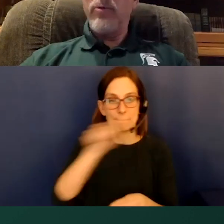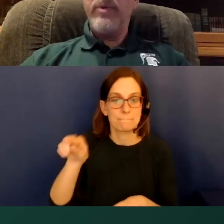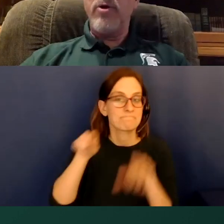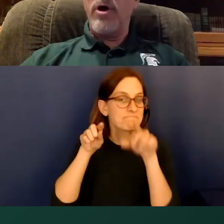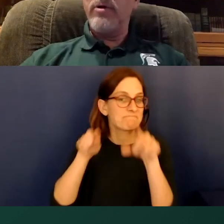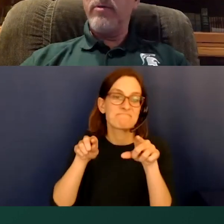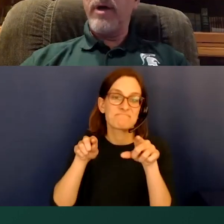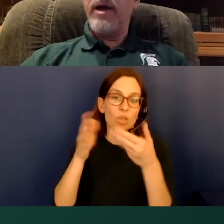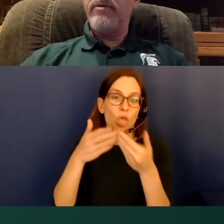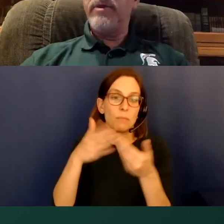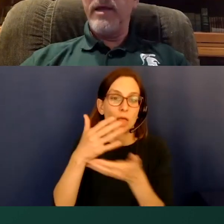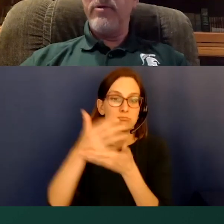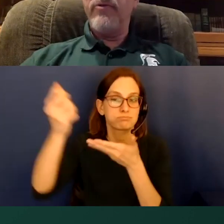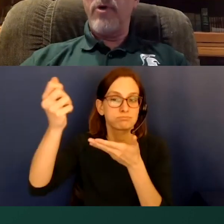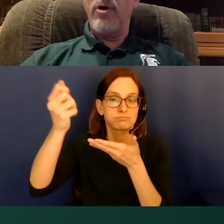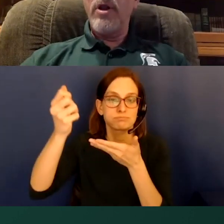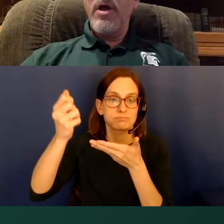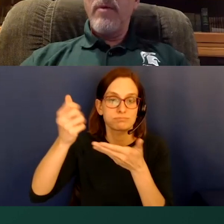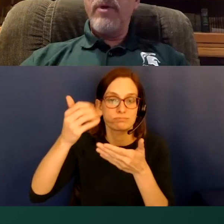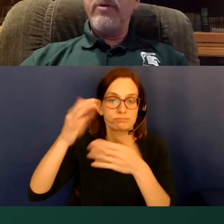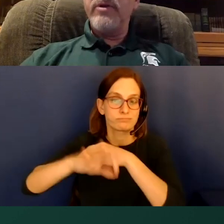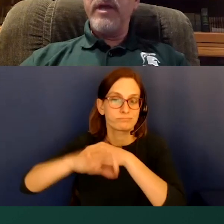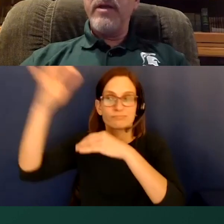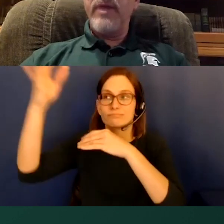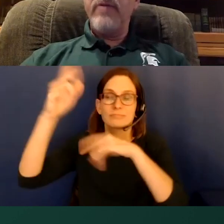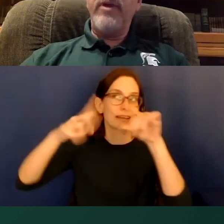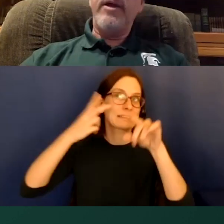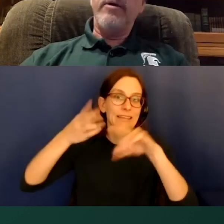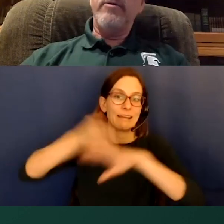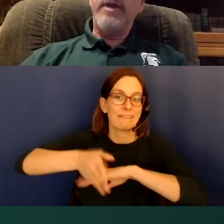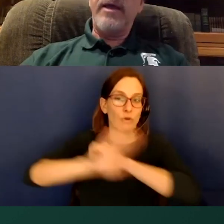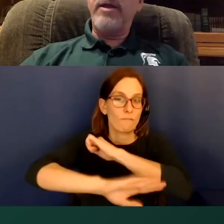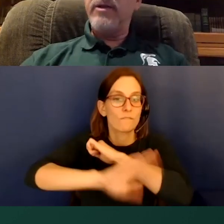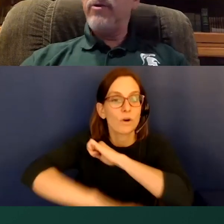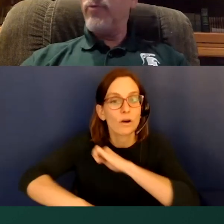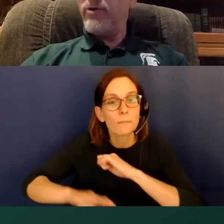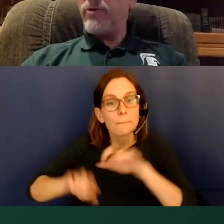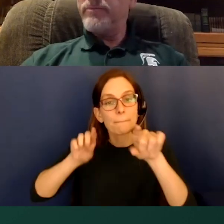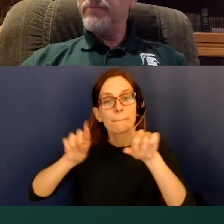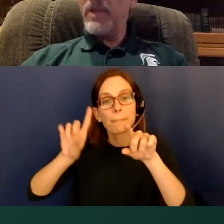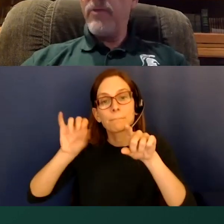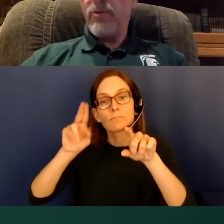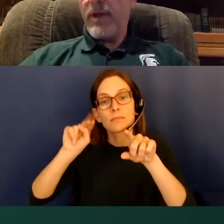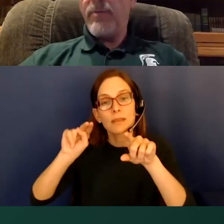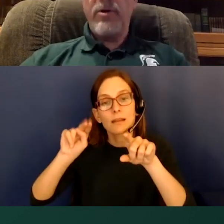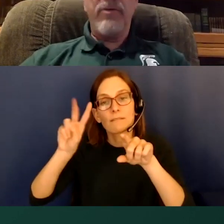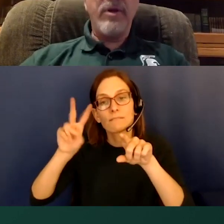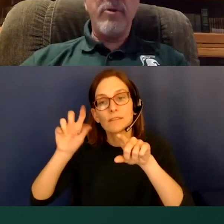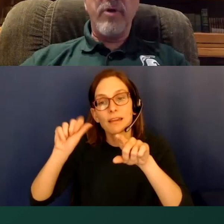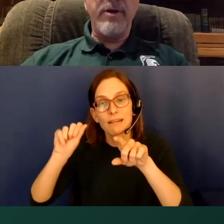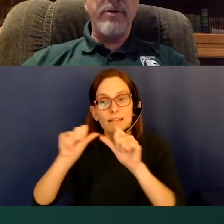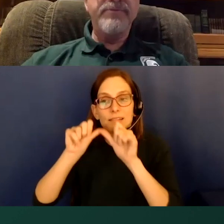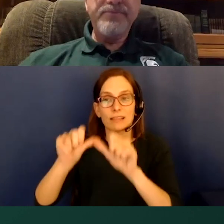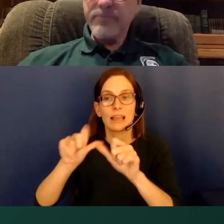longer. It will be gone by the end of fall, but Deneb and Vega last into the winter, even though they are part of the